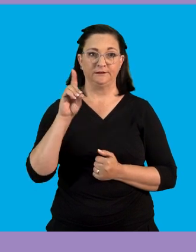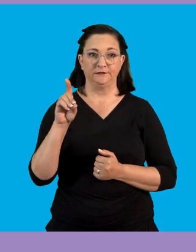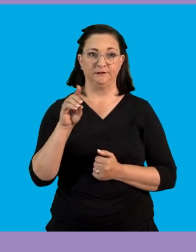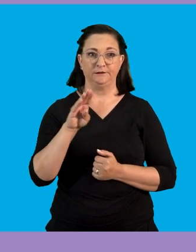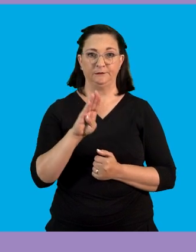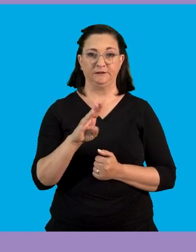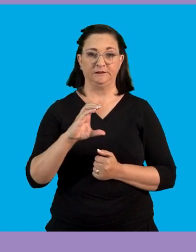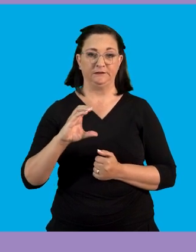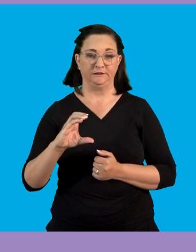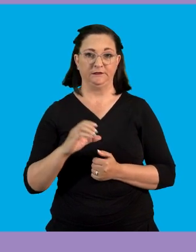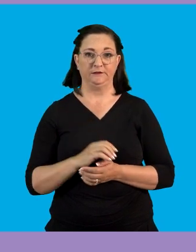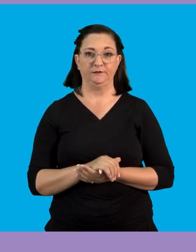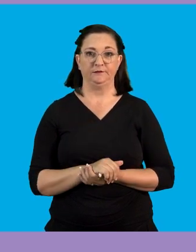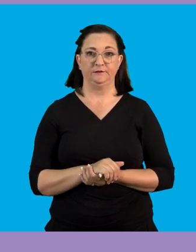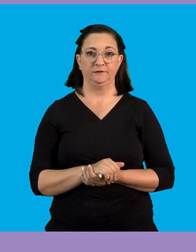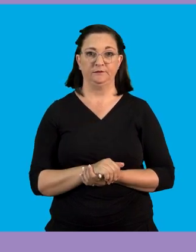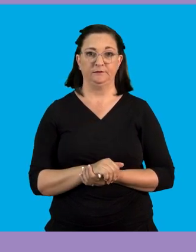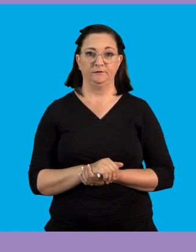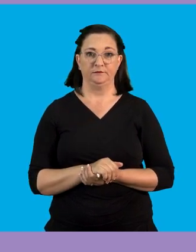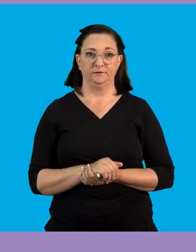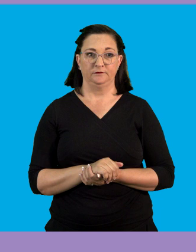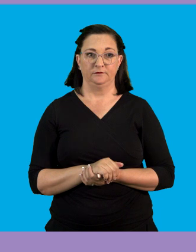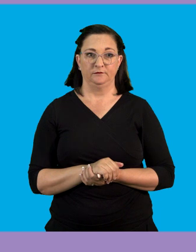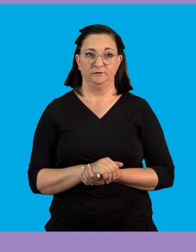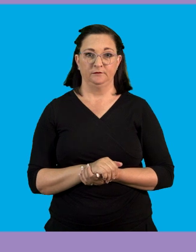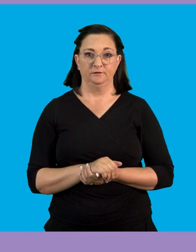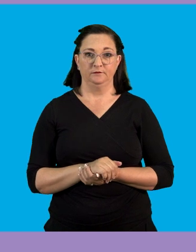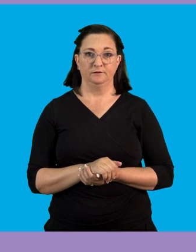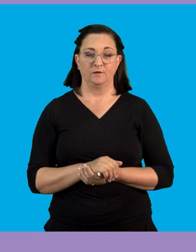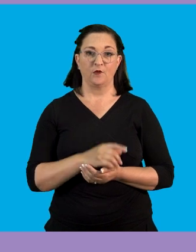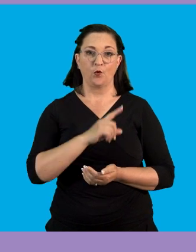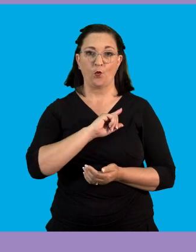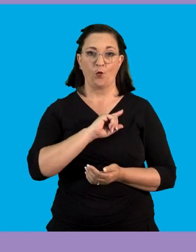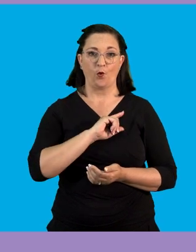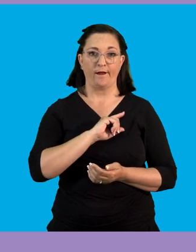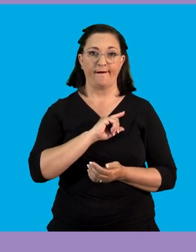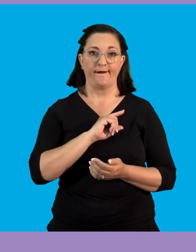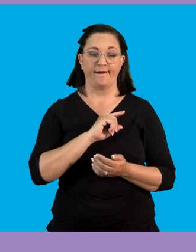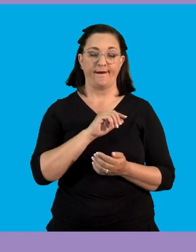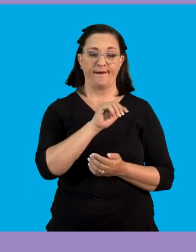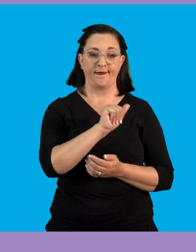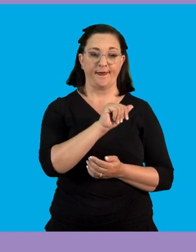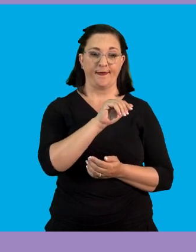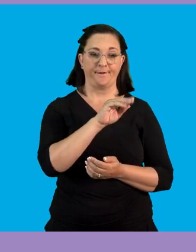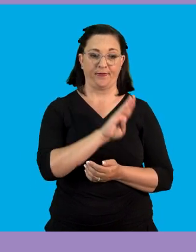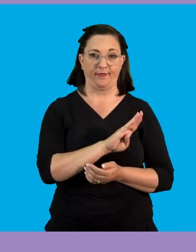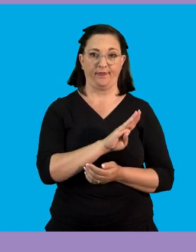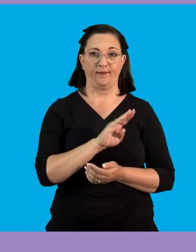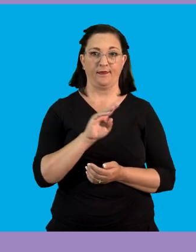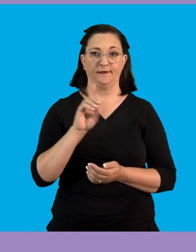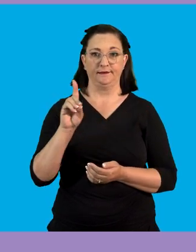DBC, and that is caused by AB being parallel to